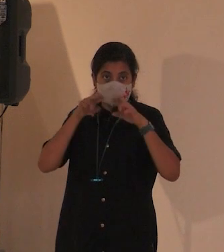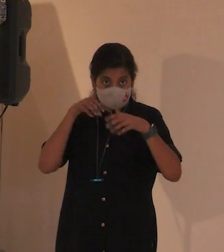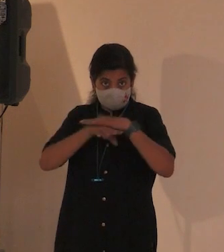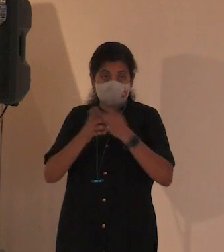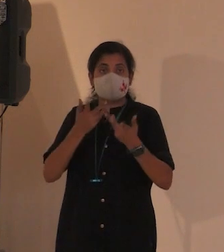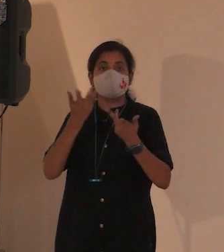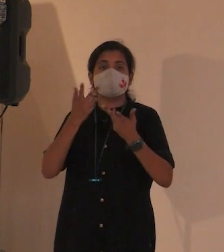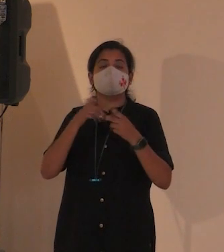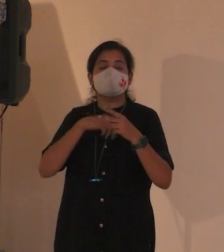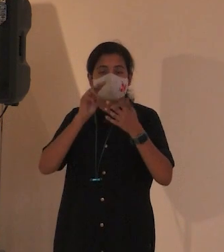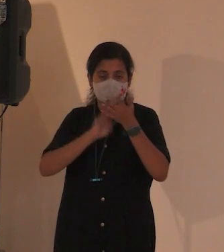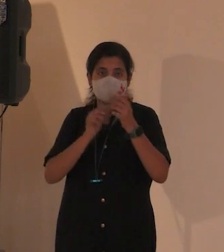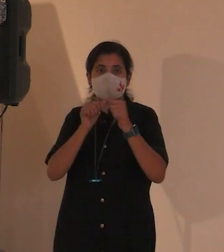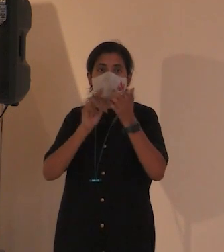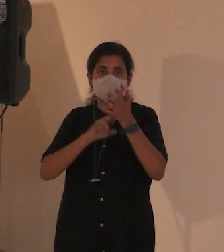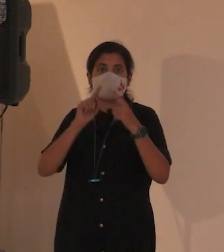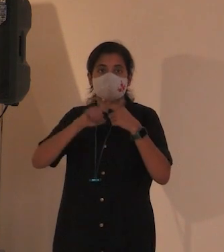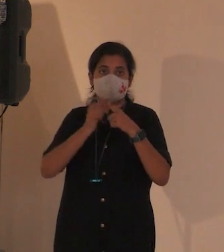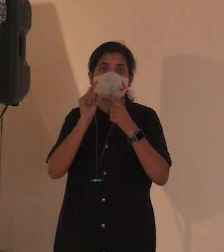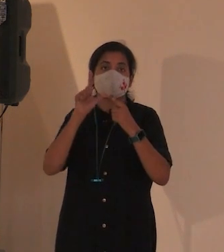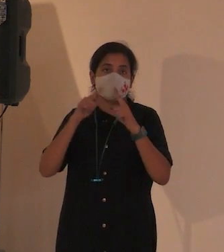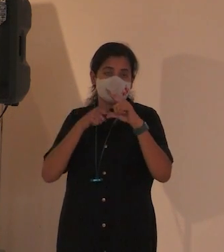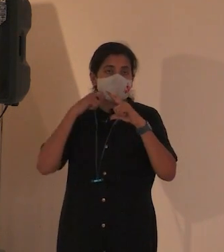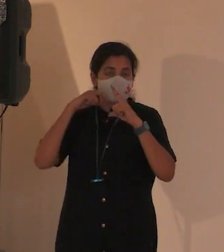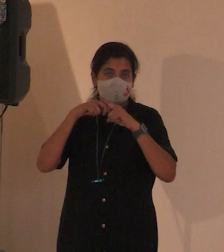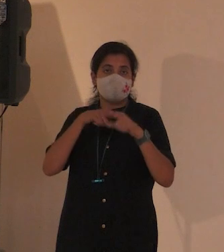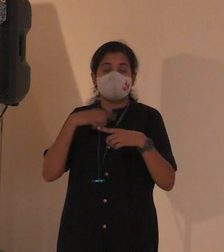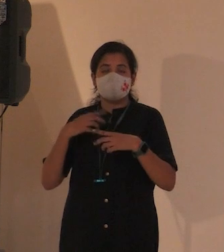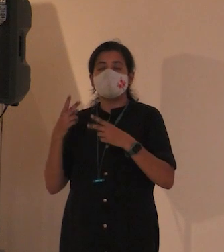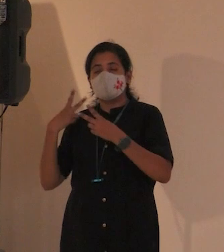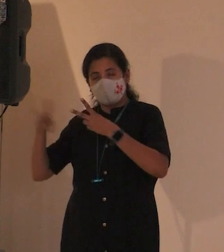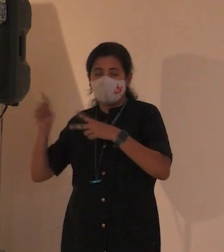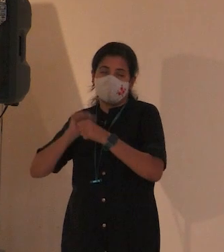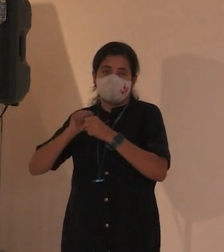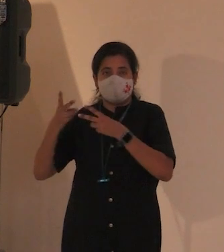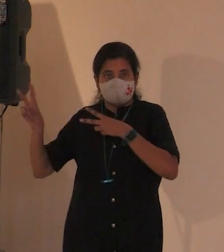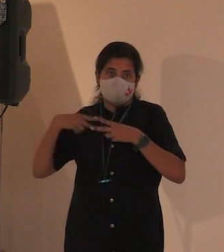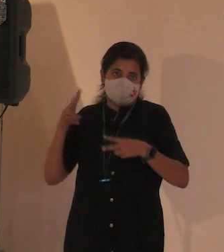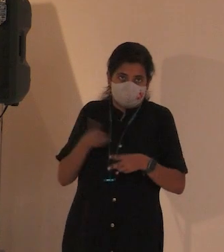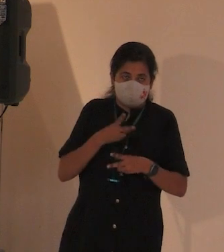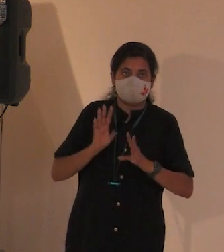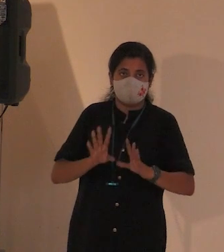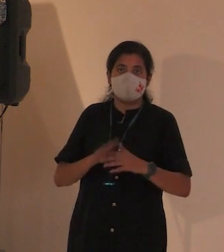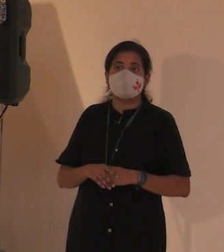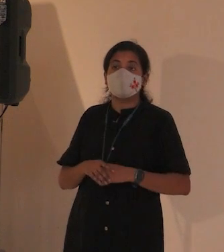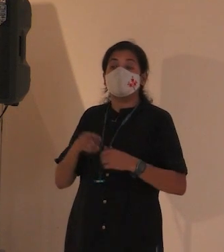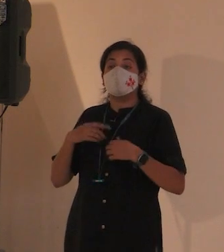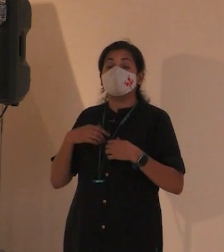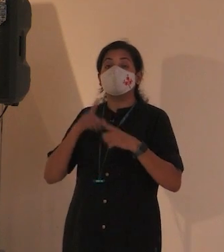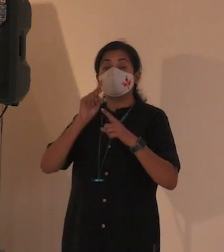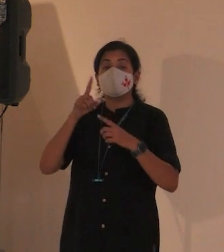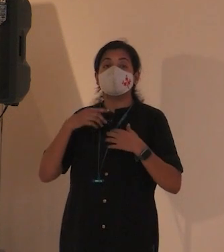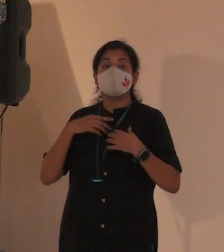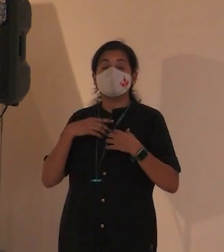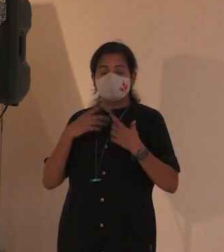and Manjulika and I actually work on different research projects. Research is something that we actually open